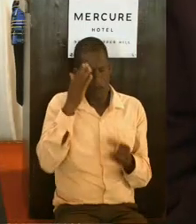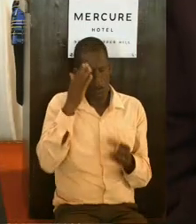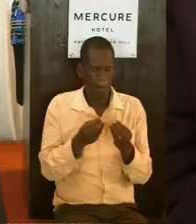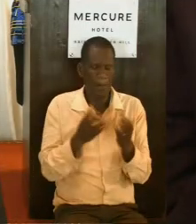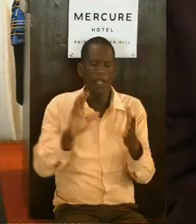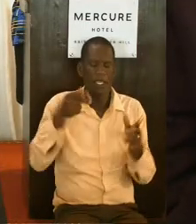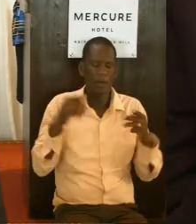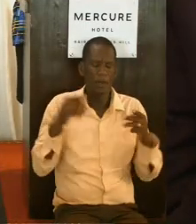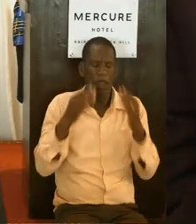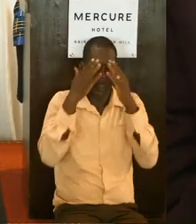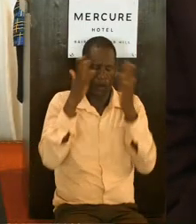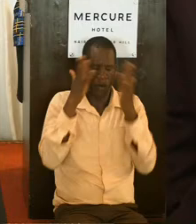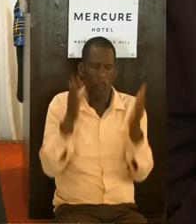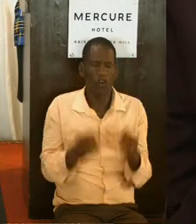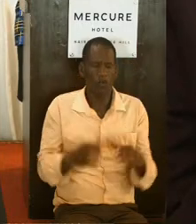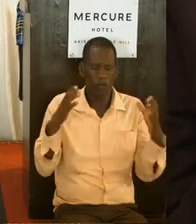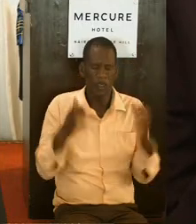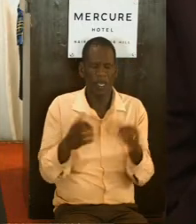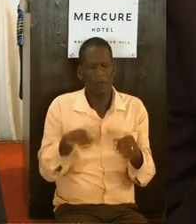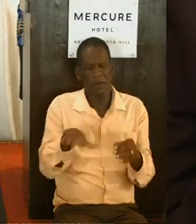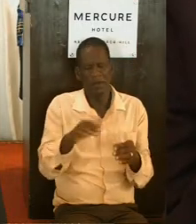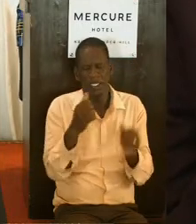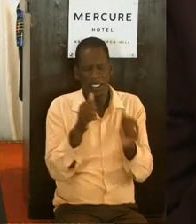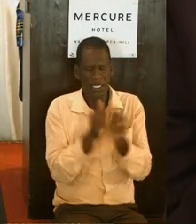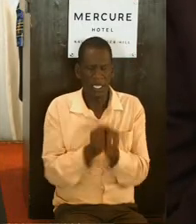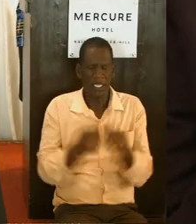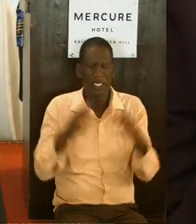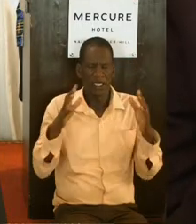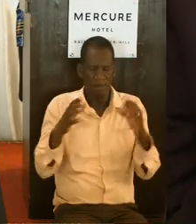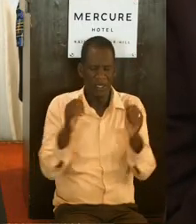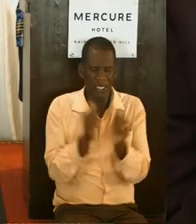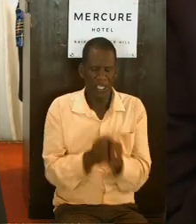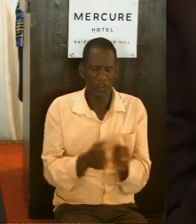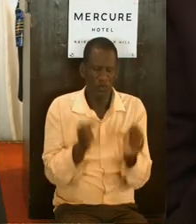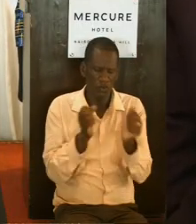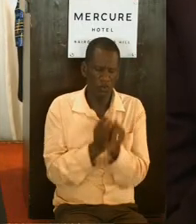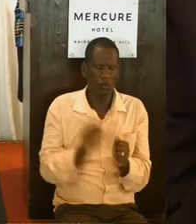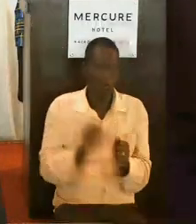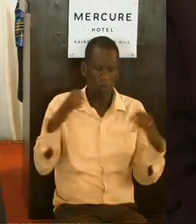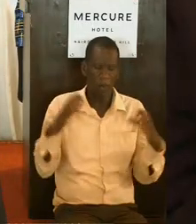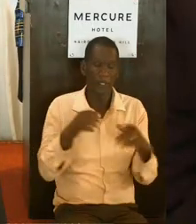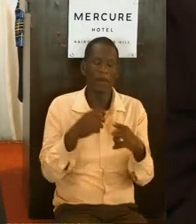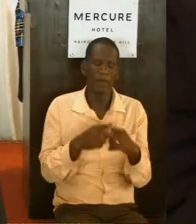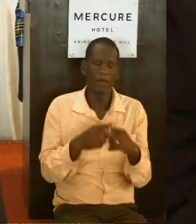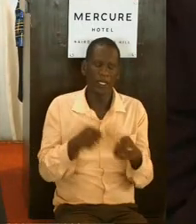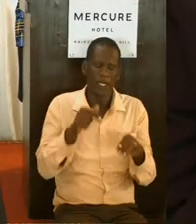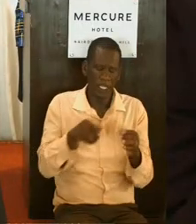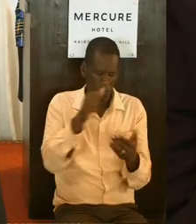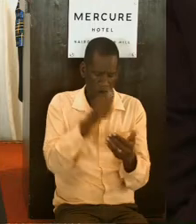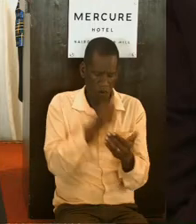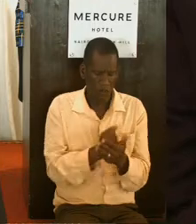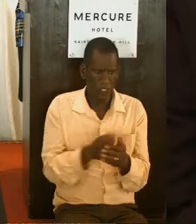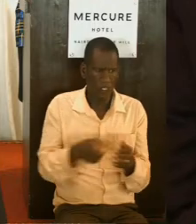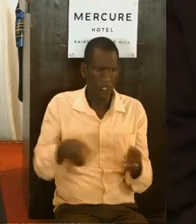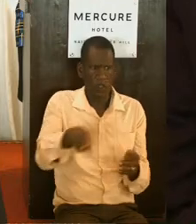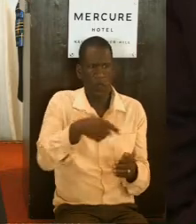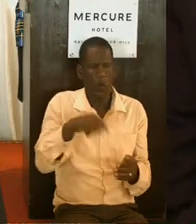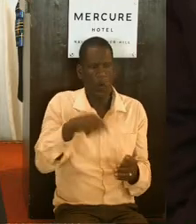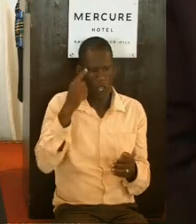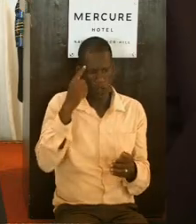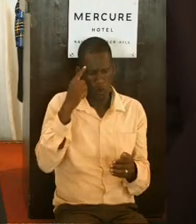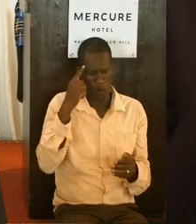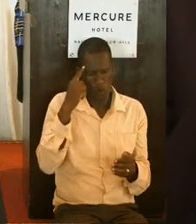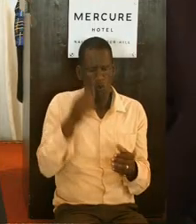most Kenyans are aware of the Big Ten they call them the Big Ten the Big 12 but in our office we recognize